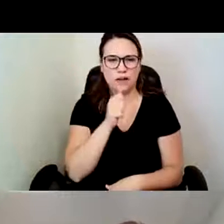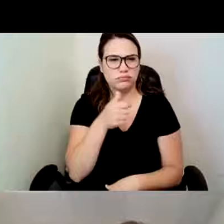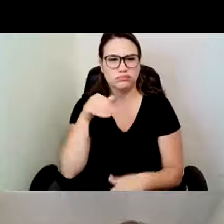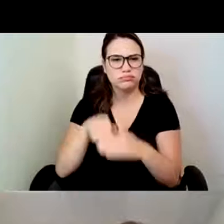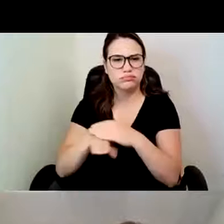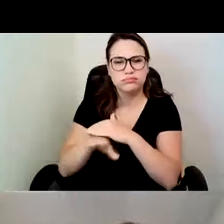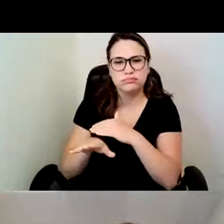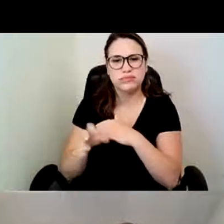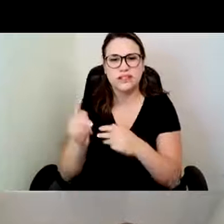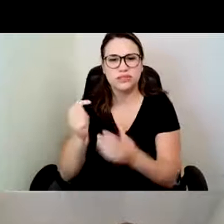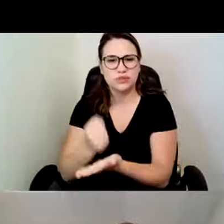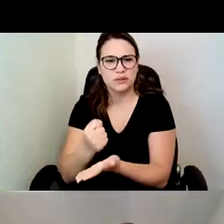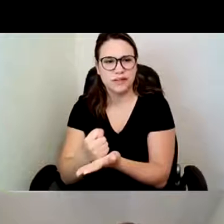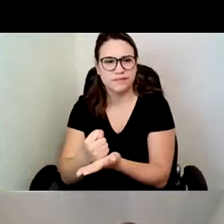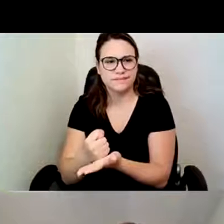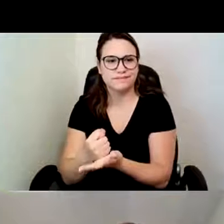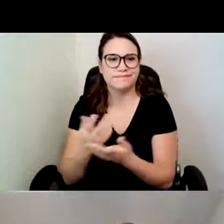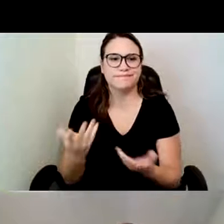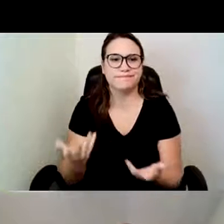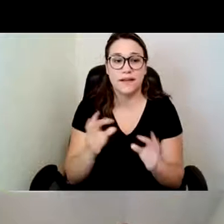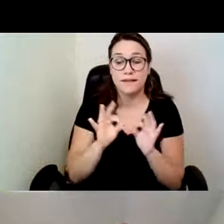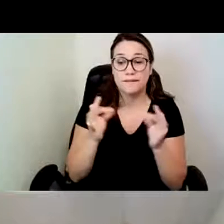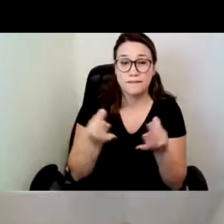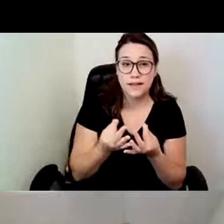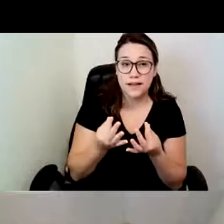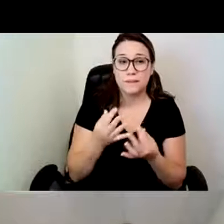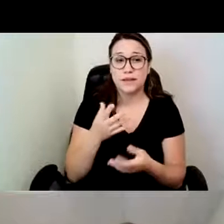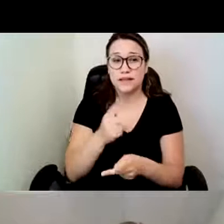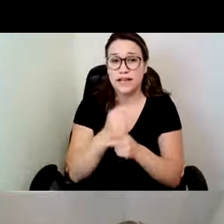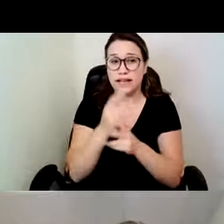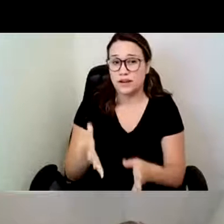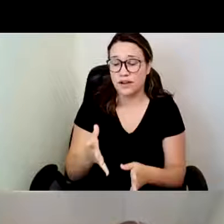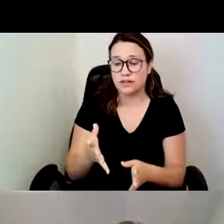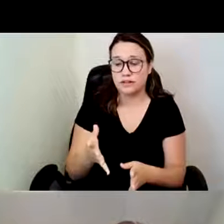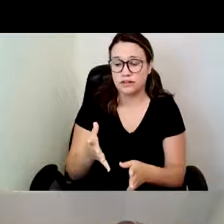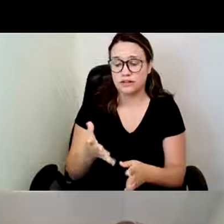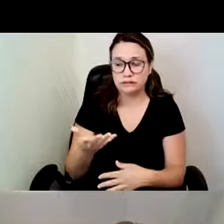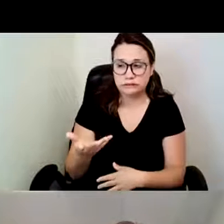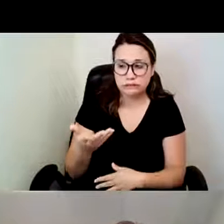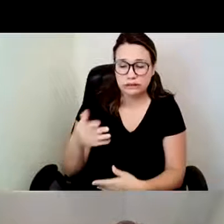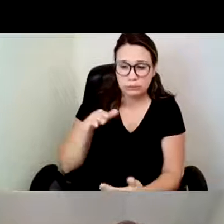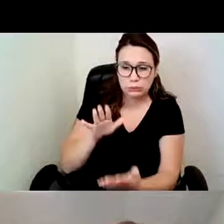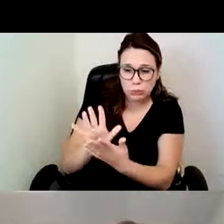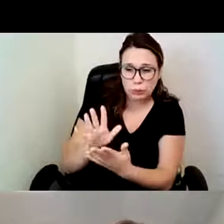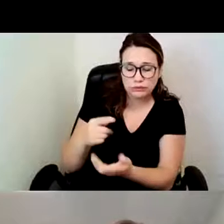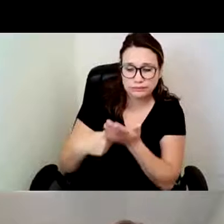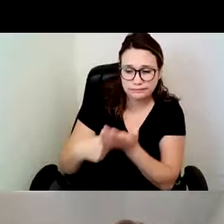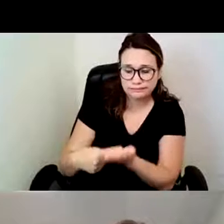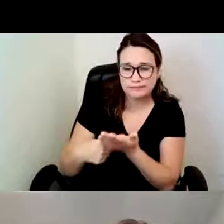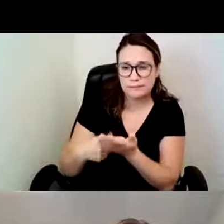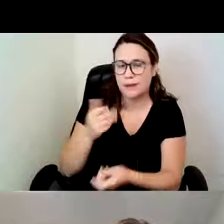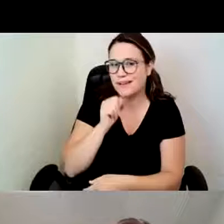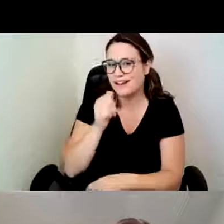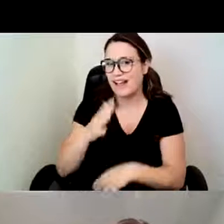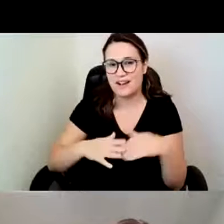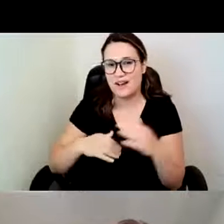treatment? Well, family or caregivers may be uncomfortable talking about substance misuse and might be afraid